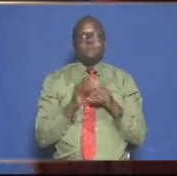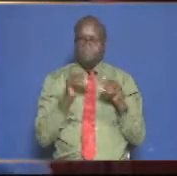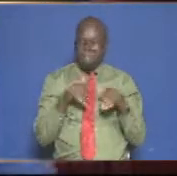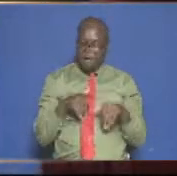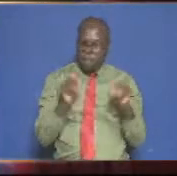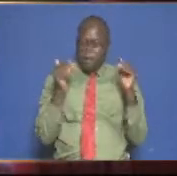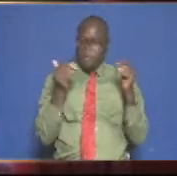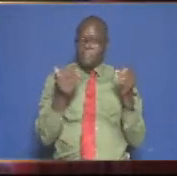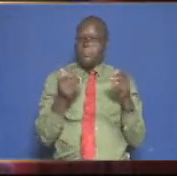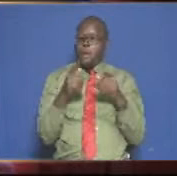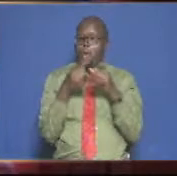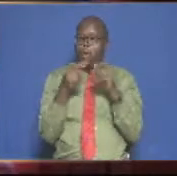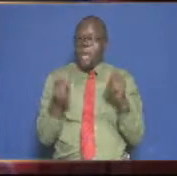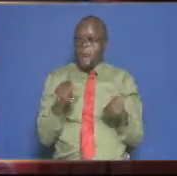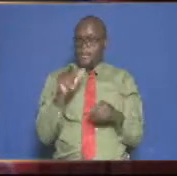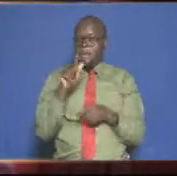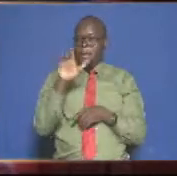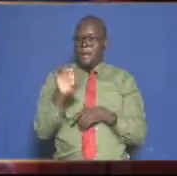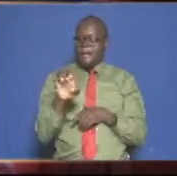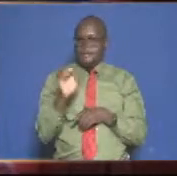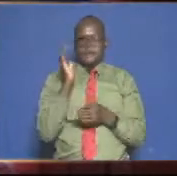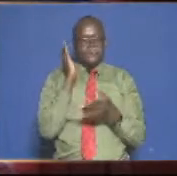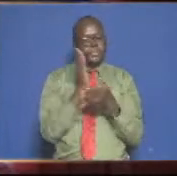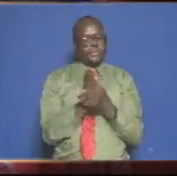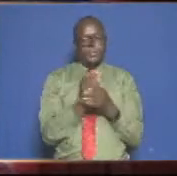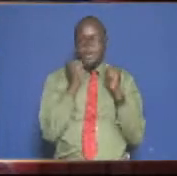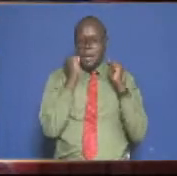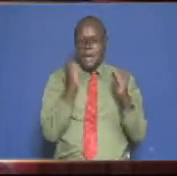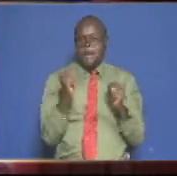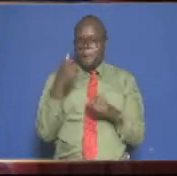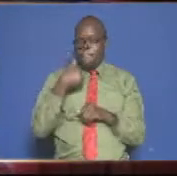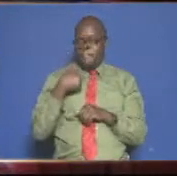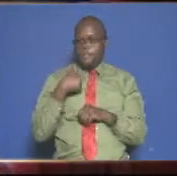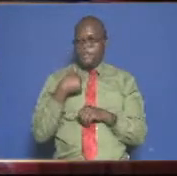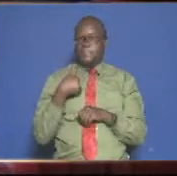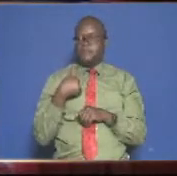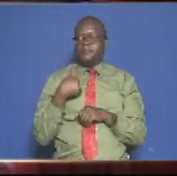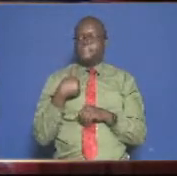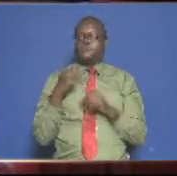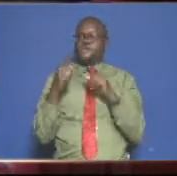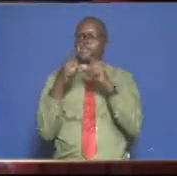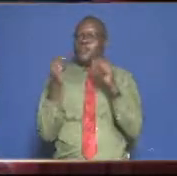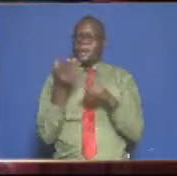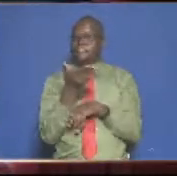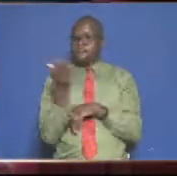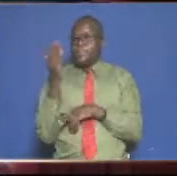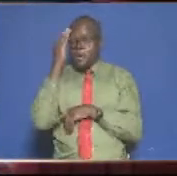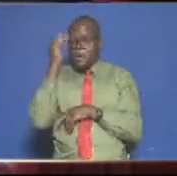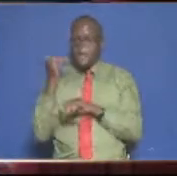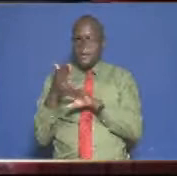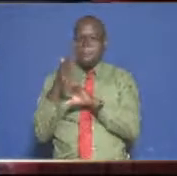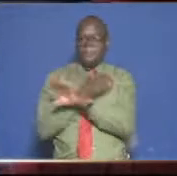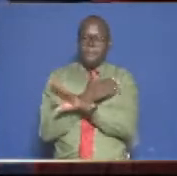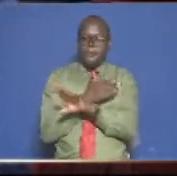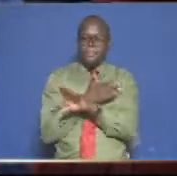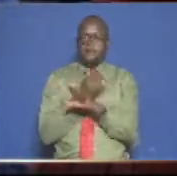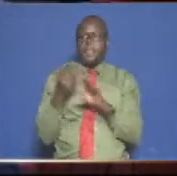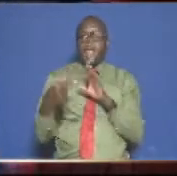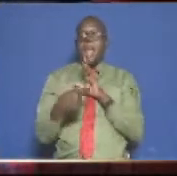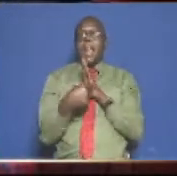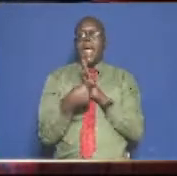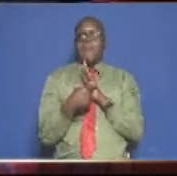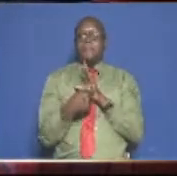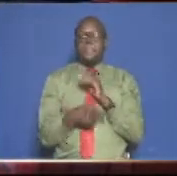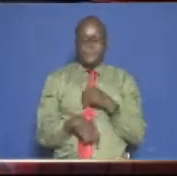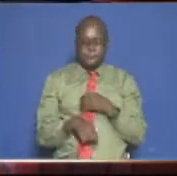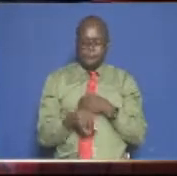late, it's very difficult for me to pronounce those words before the name